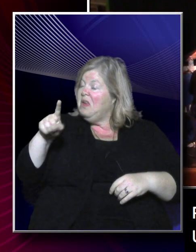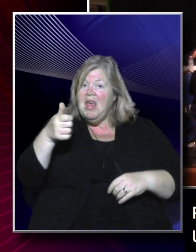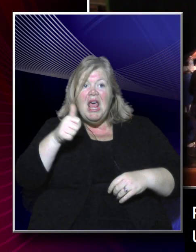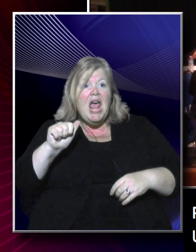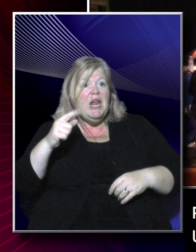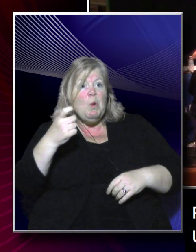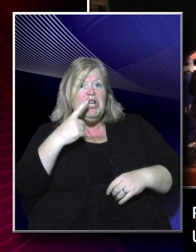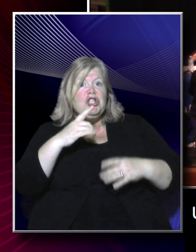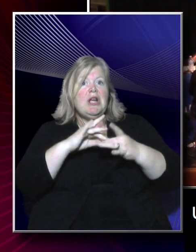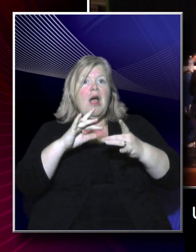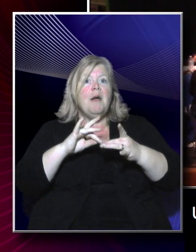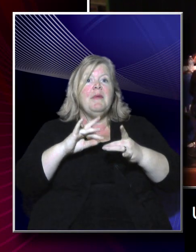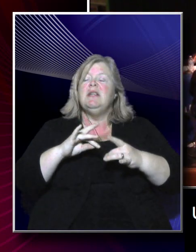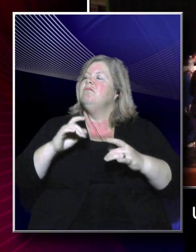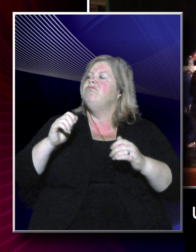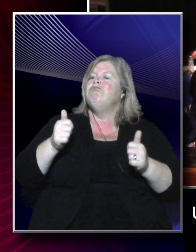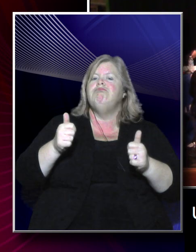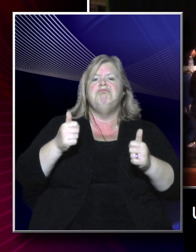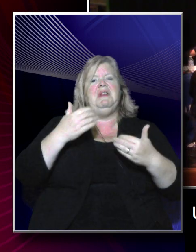Thank you very much. Thank